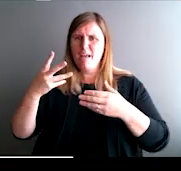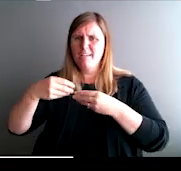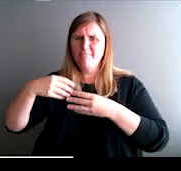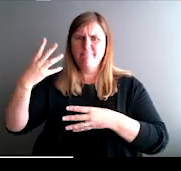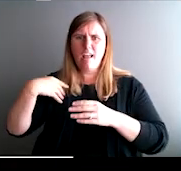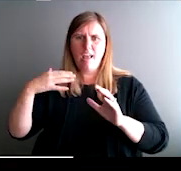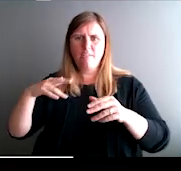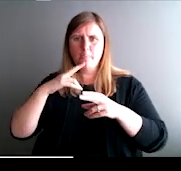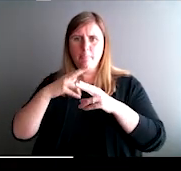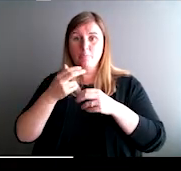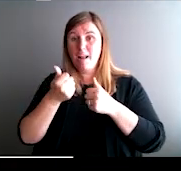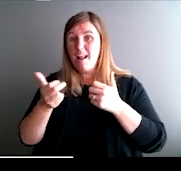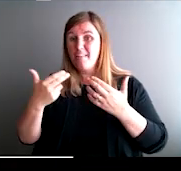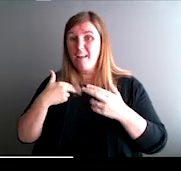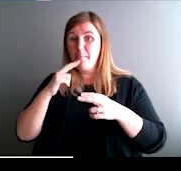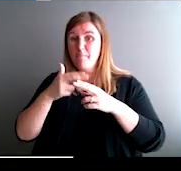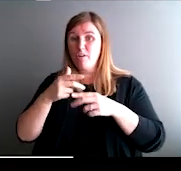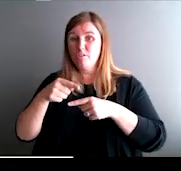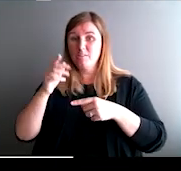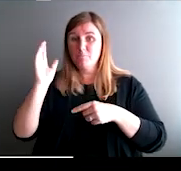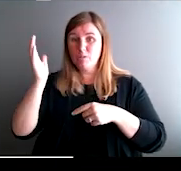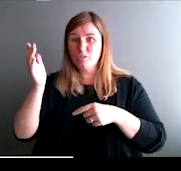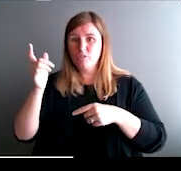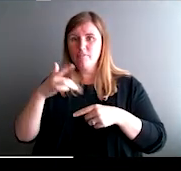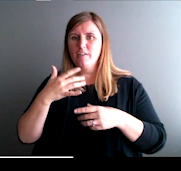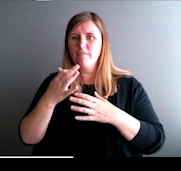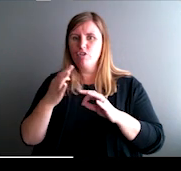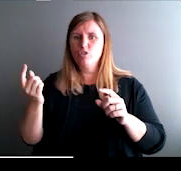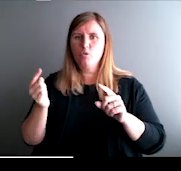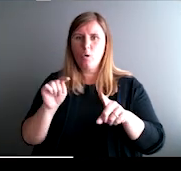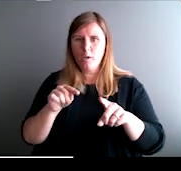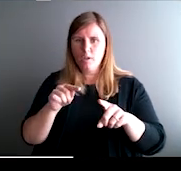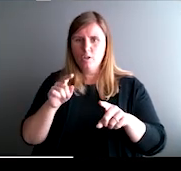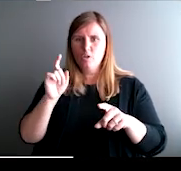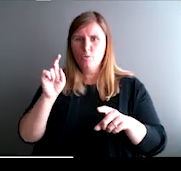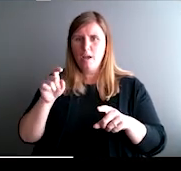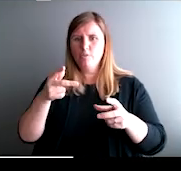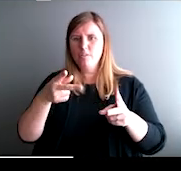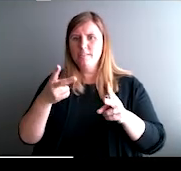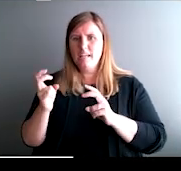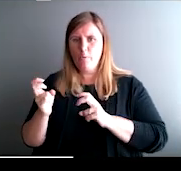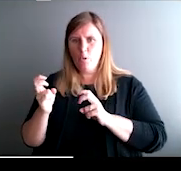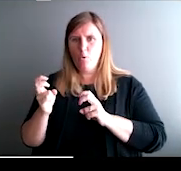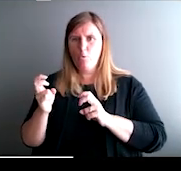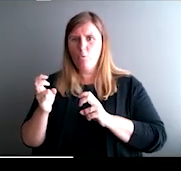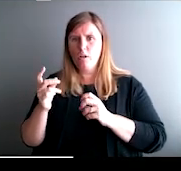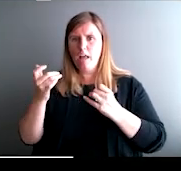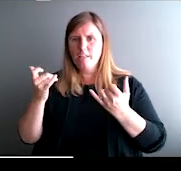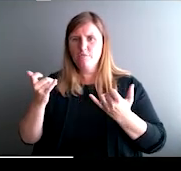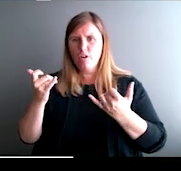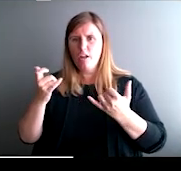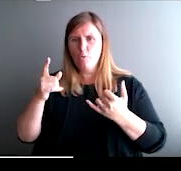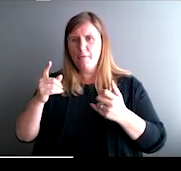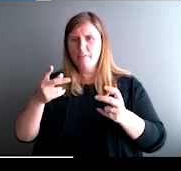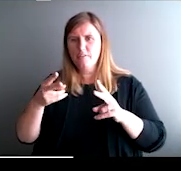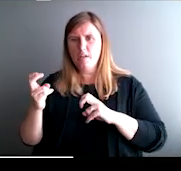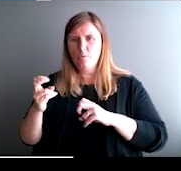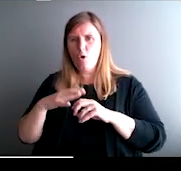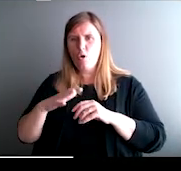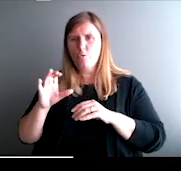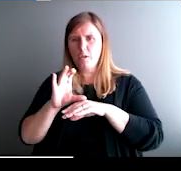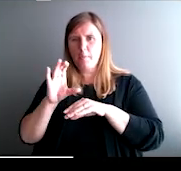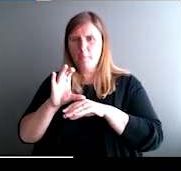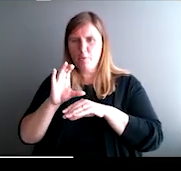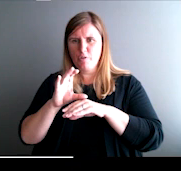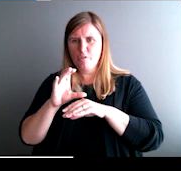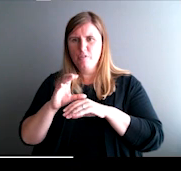but anything that I mentioned throughout this presentation, feel free to go here. You have to download it. As of right now, you have to download it onto a